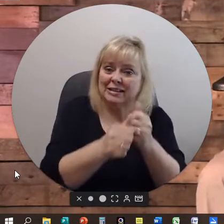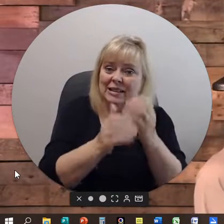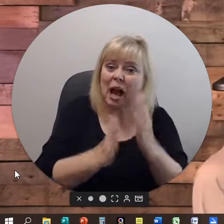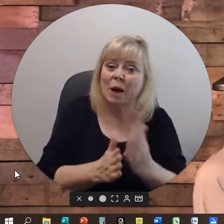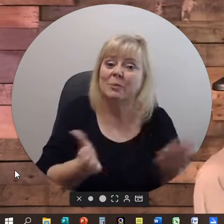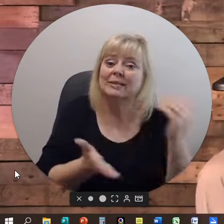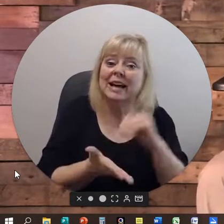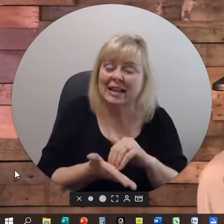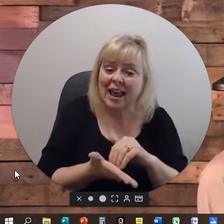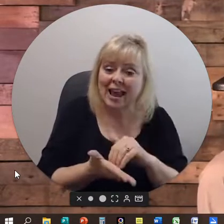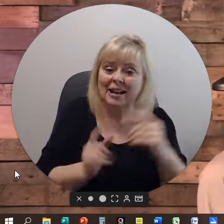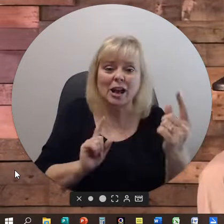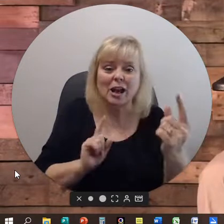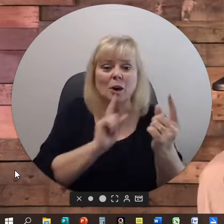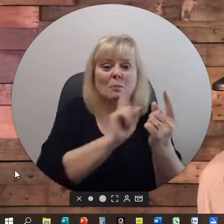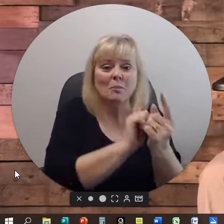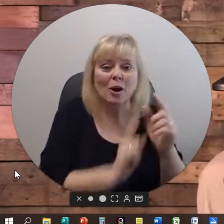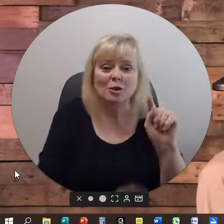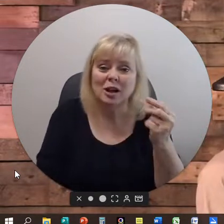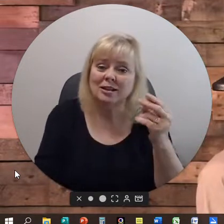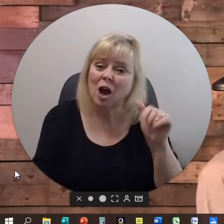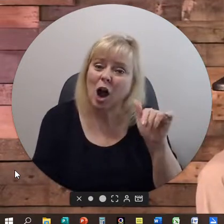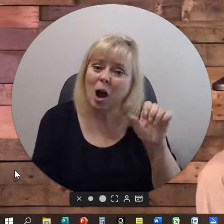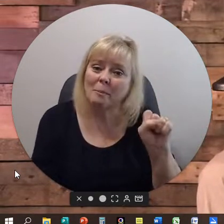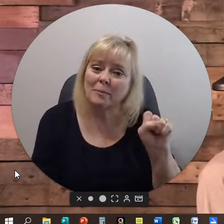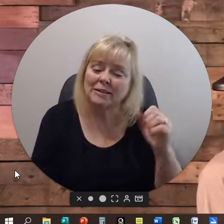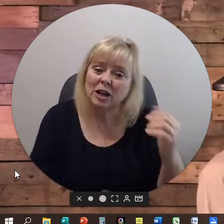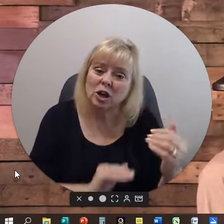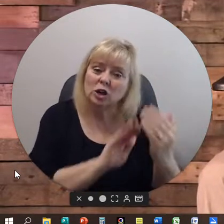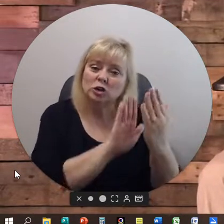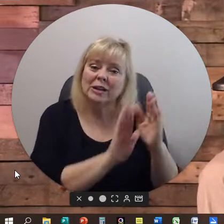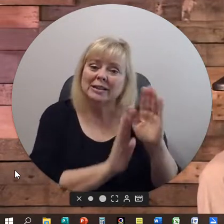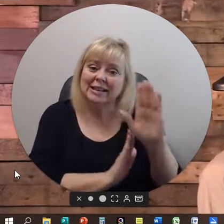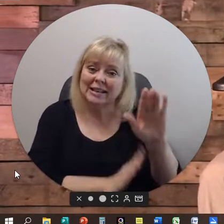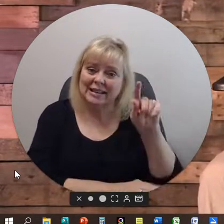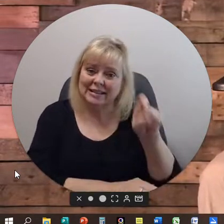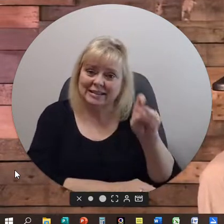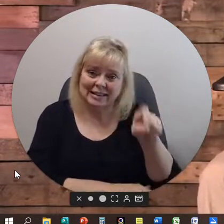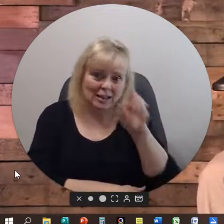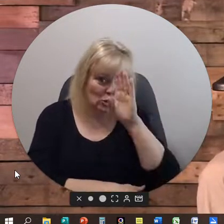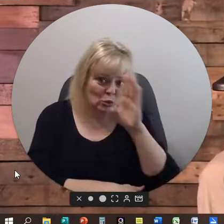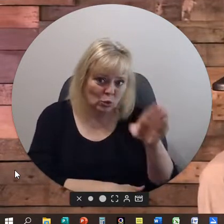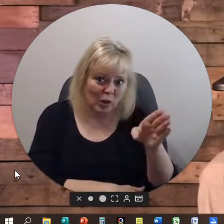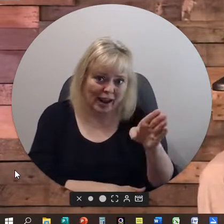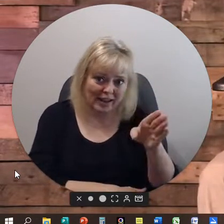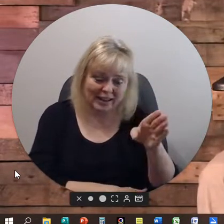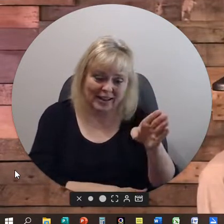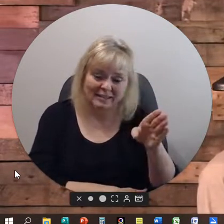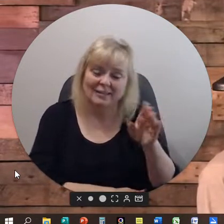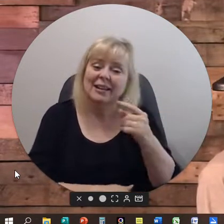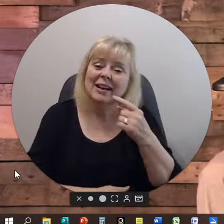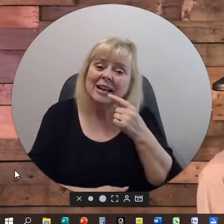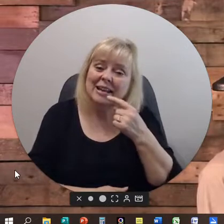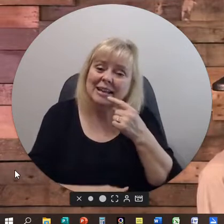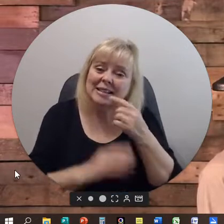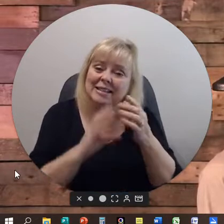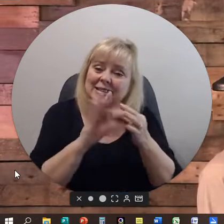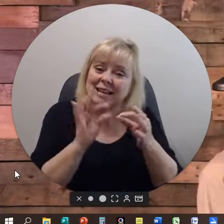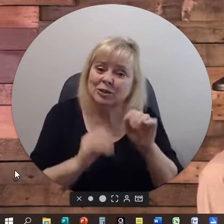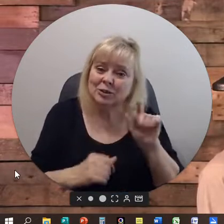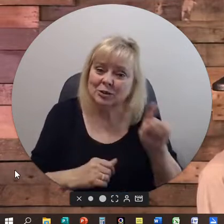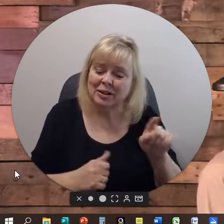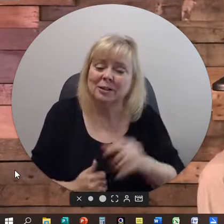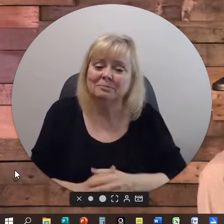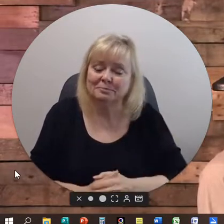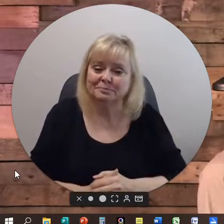Thomas, and addressing Thomas's needs directly, he says, in essence, see